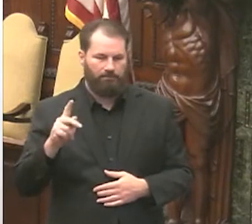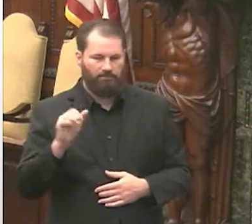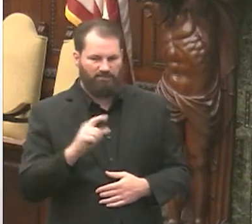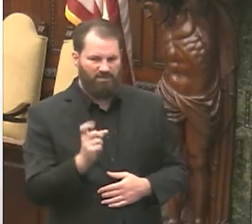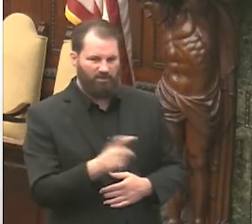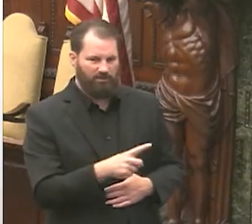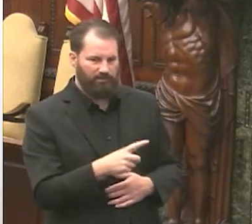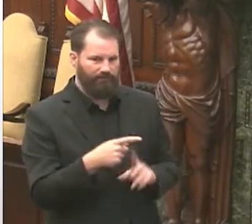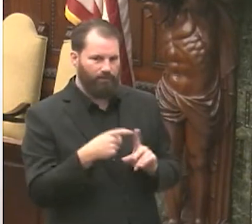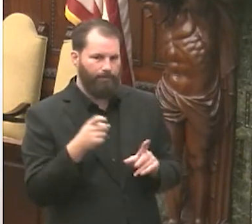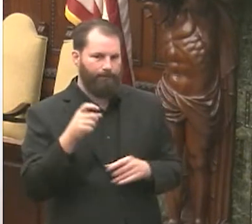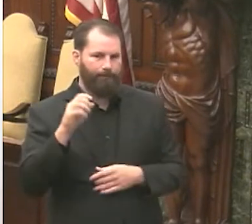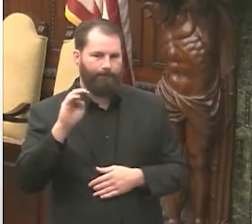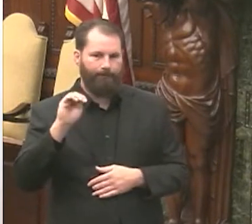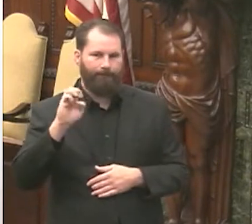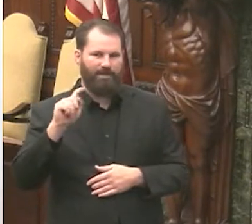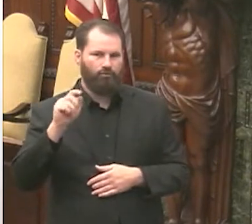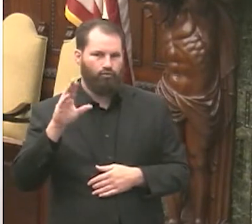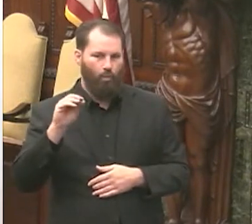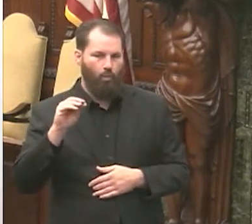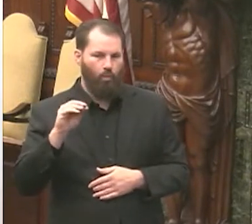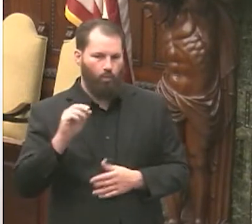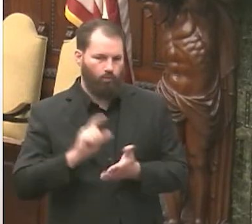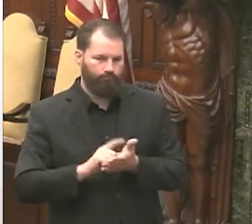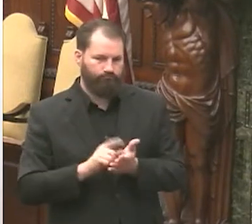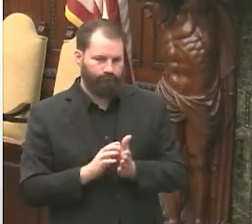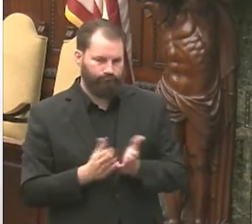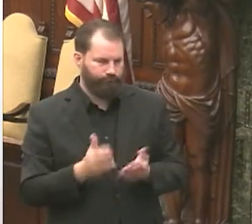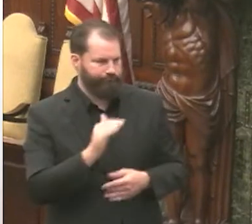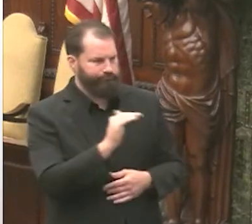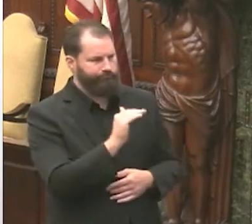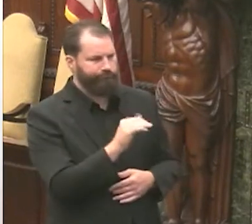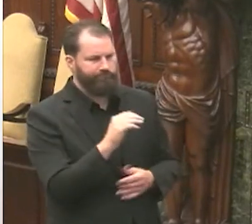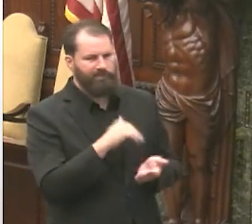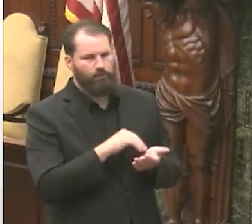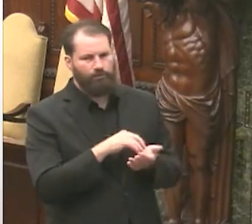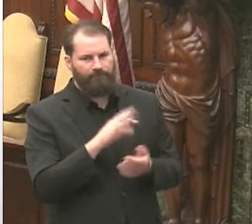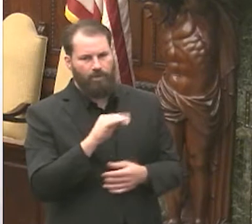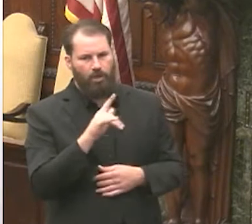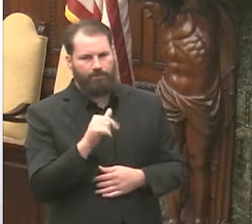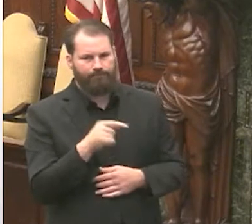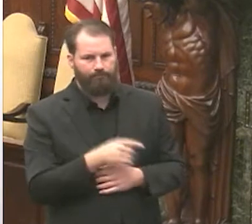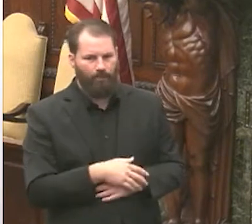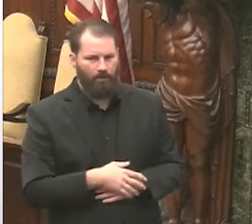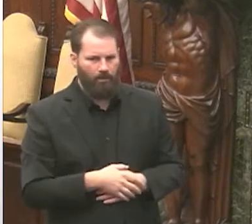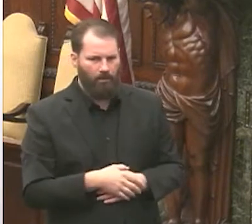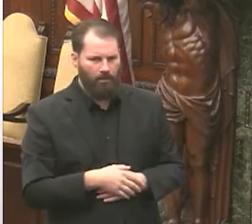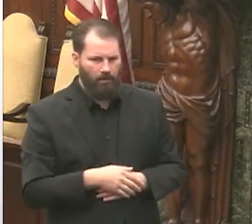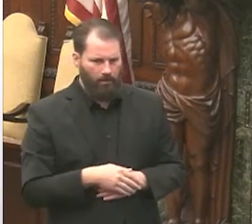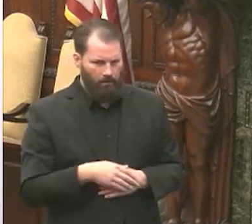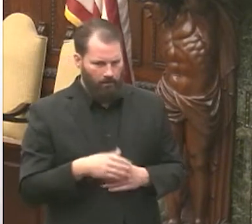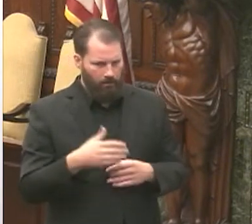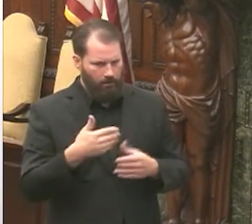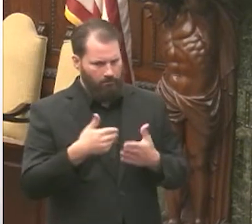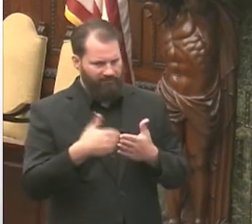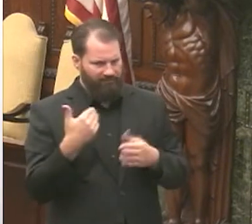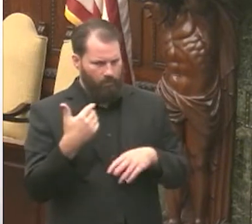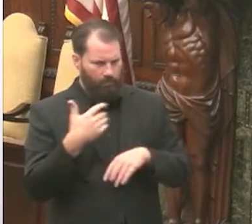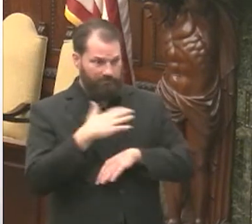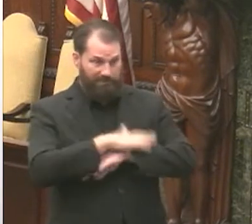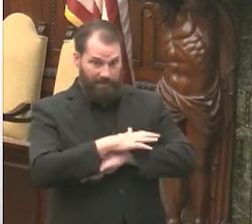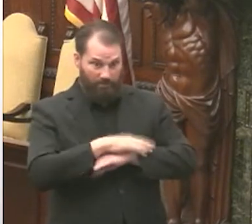indoor dining. So with the number of chairs at each table limited to 4, does that mean a family of 5